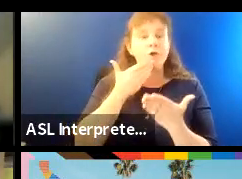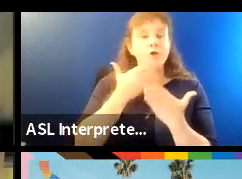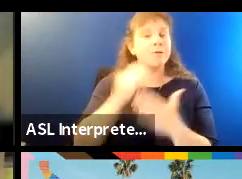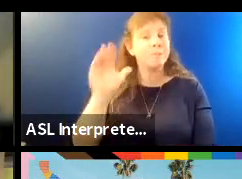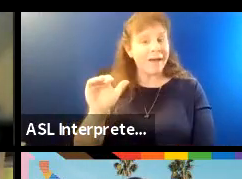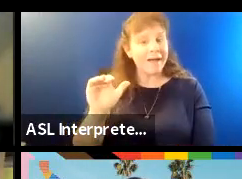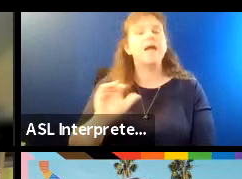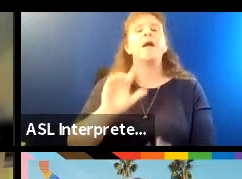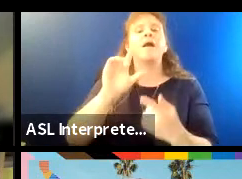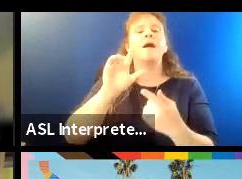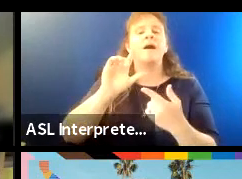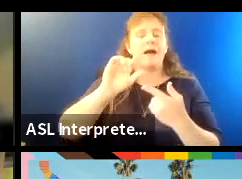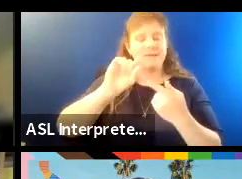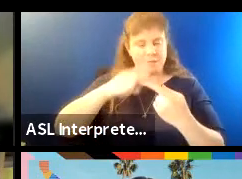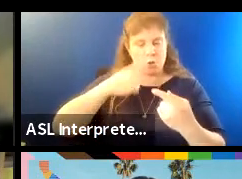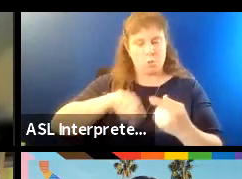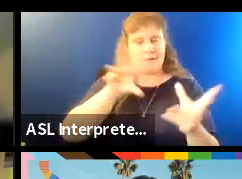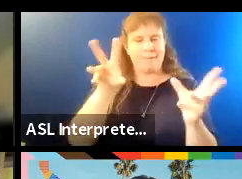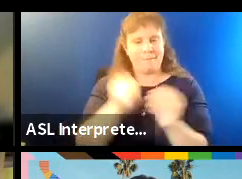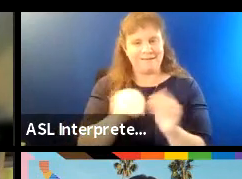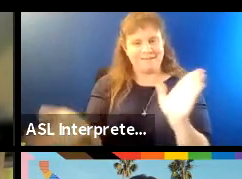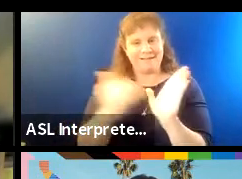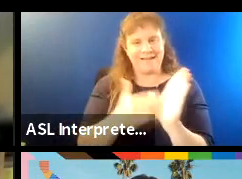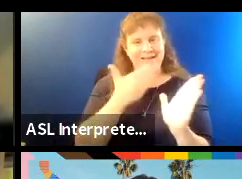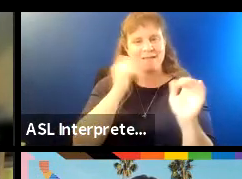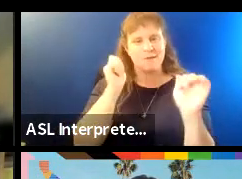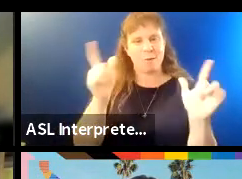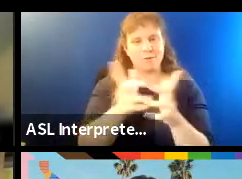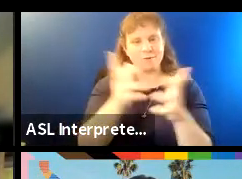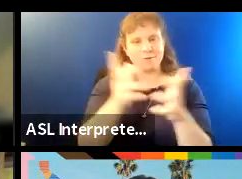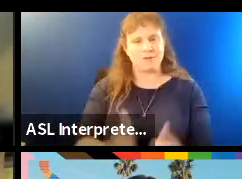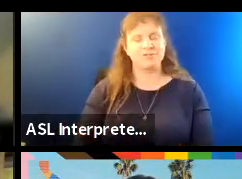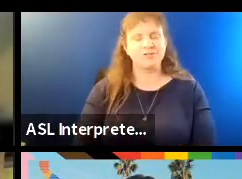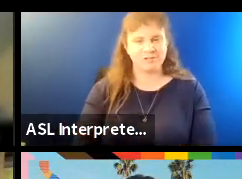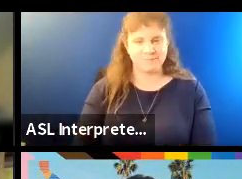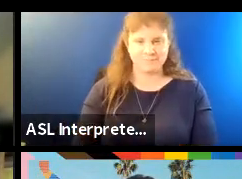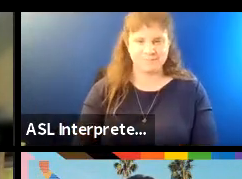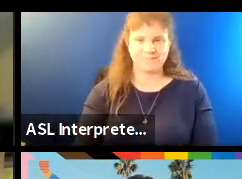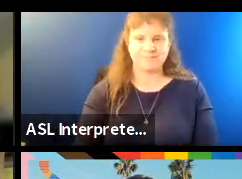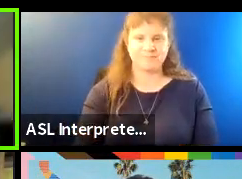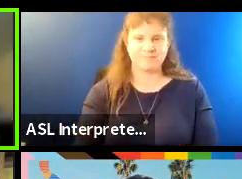we meet again. So thank you all so much. Thanks.